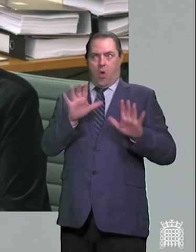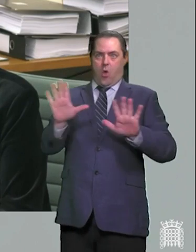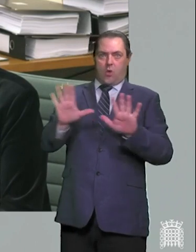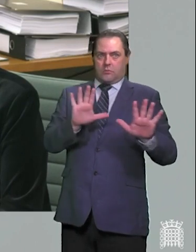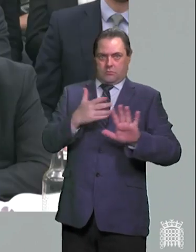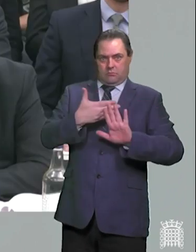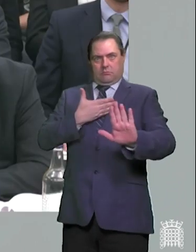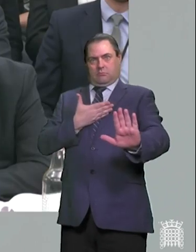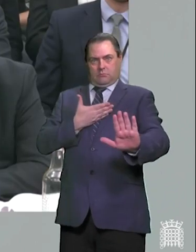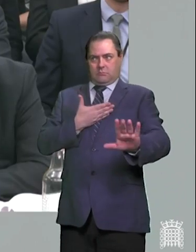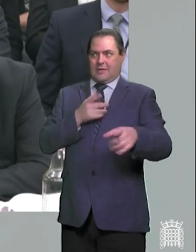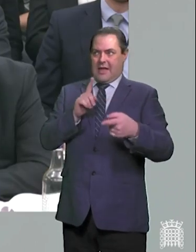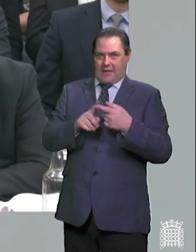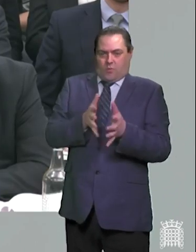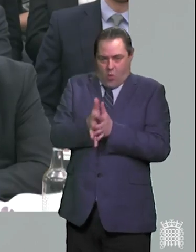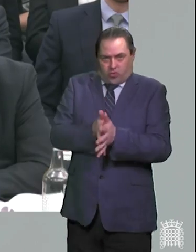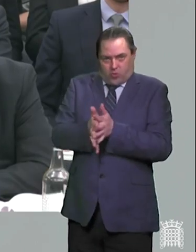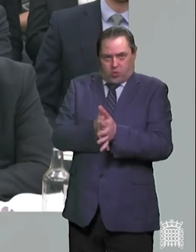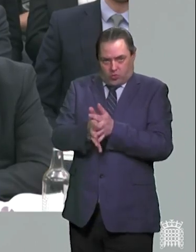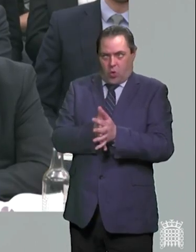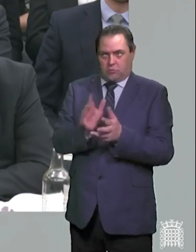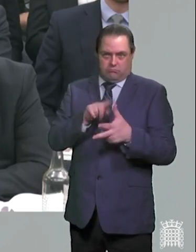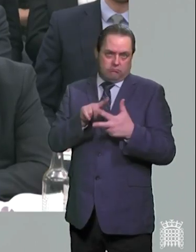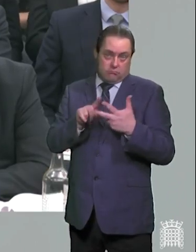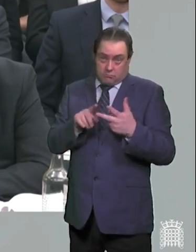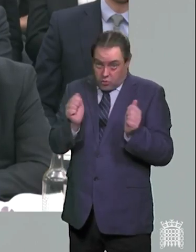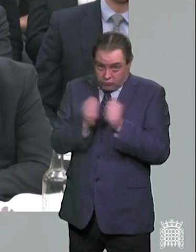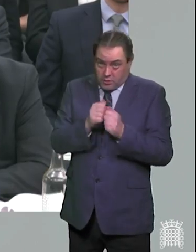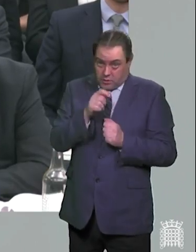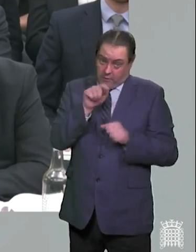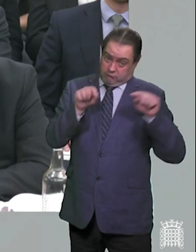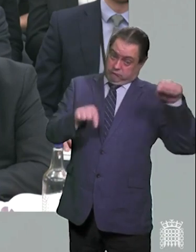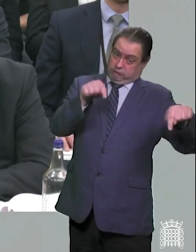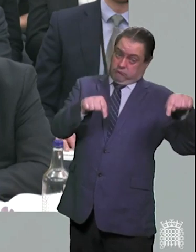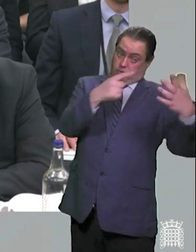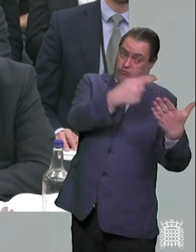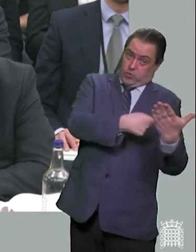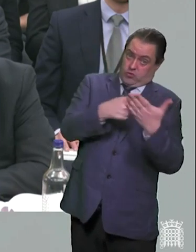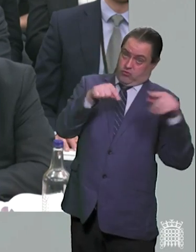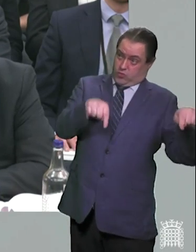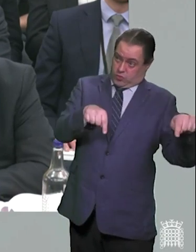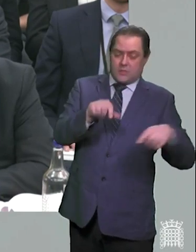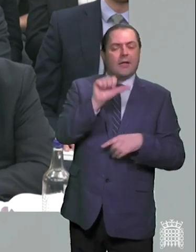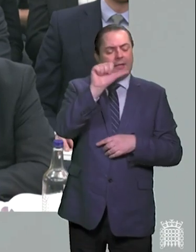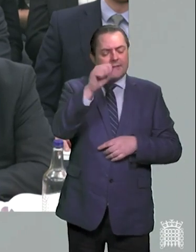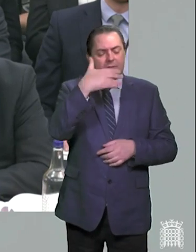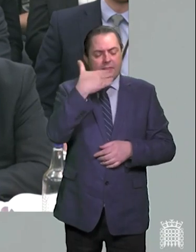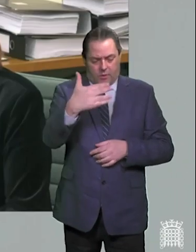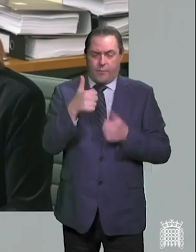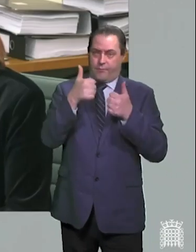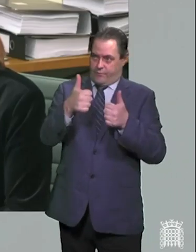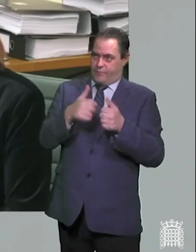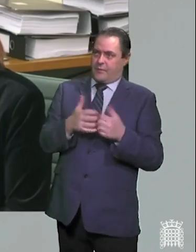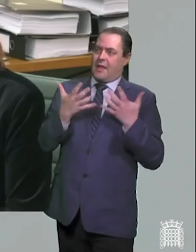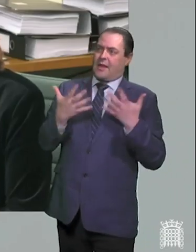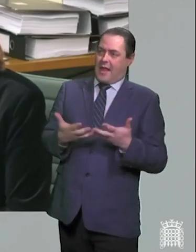social distancing and keep washing your hands." You agree that those were the rules in force at the time? Yes, thank you. Let's turn first